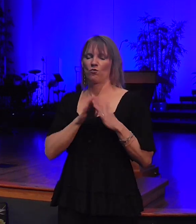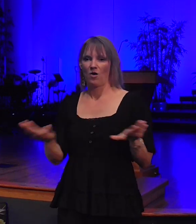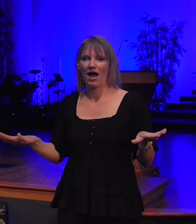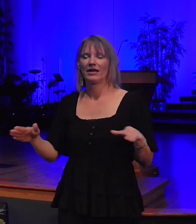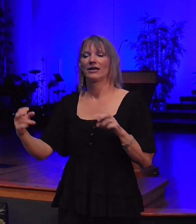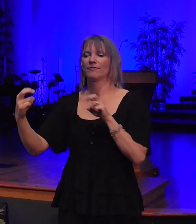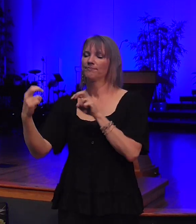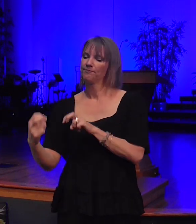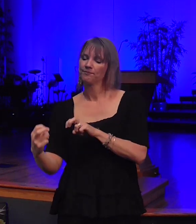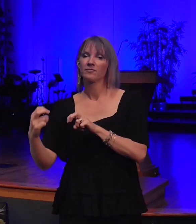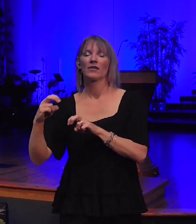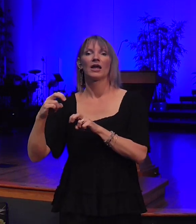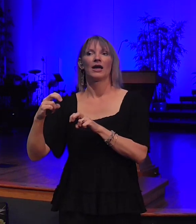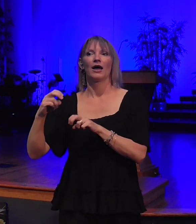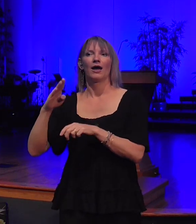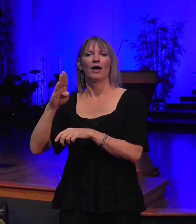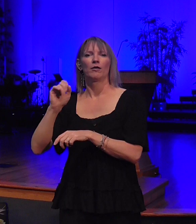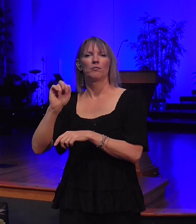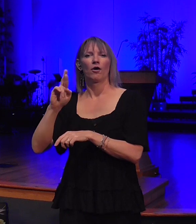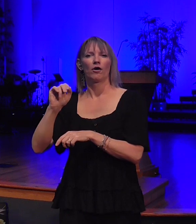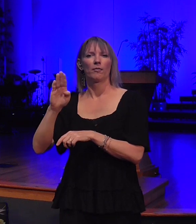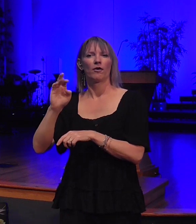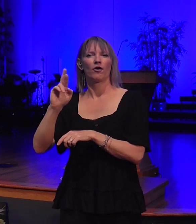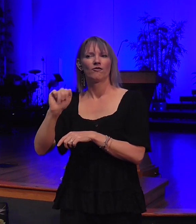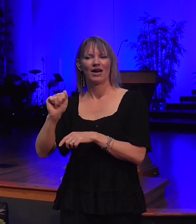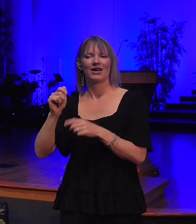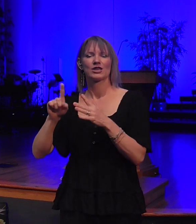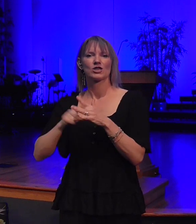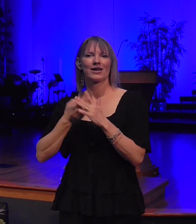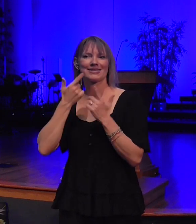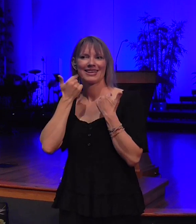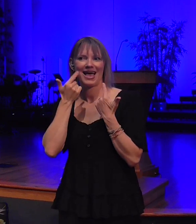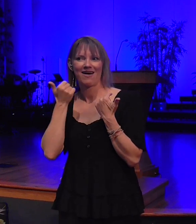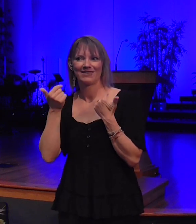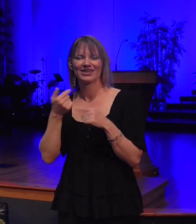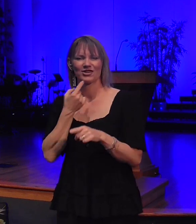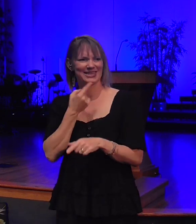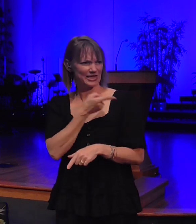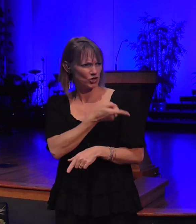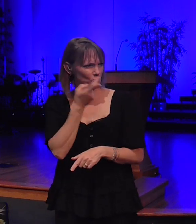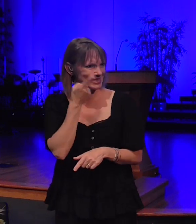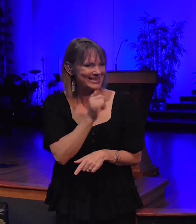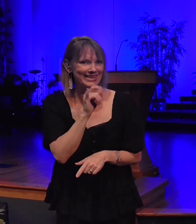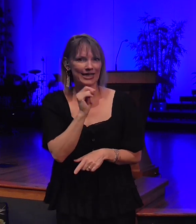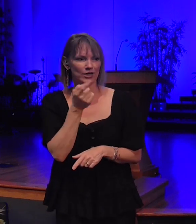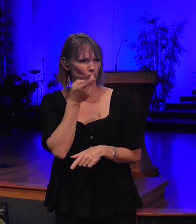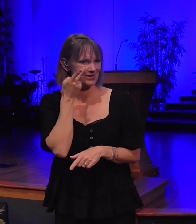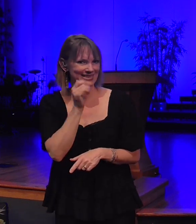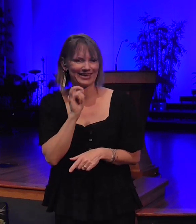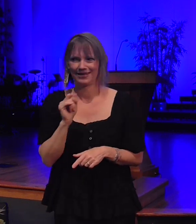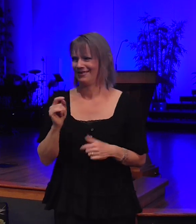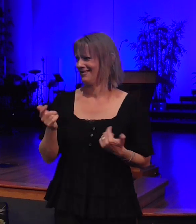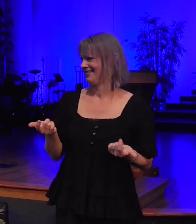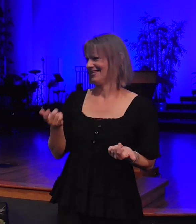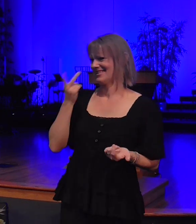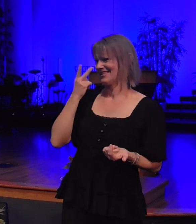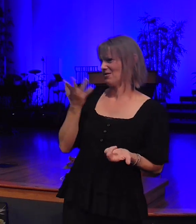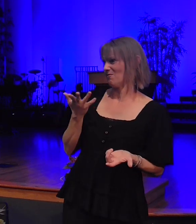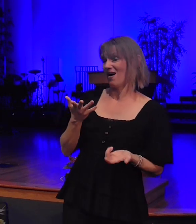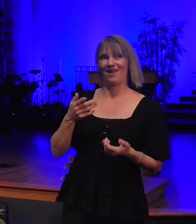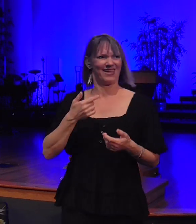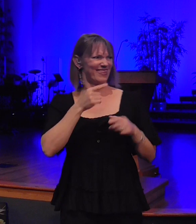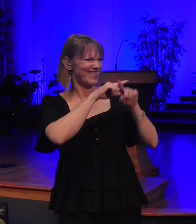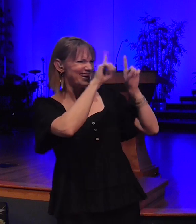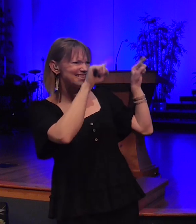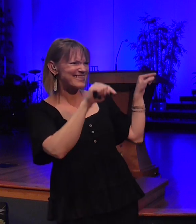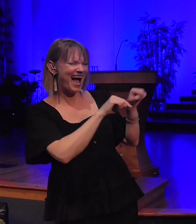starts giggling. And she says, "Did you see it? Did you see it?" And I said, "What?" She said, "The sign on the wall."